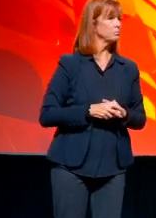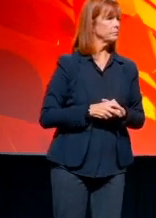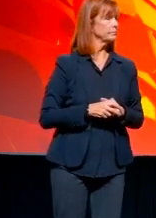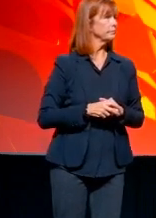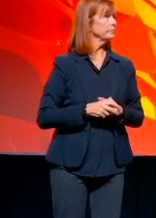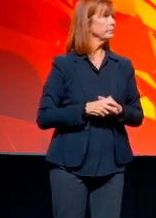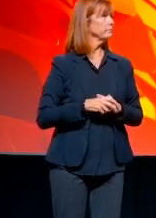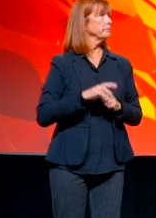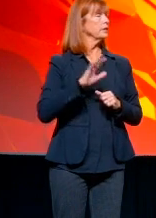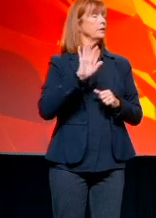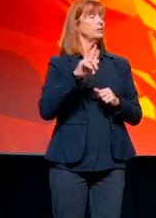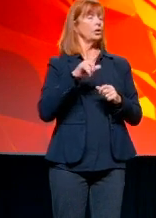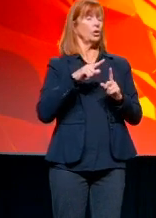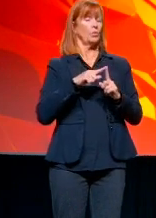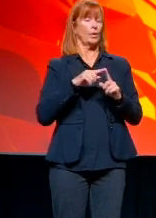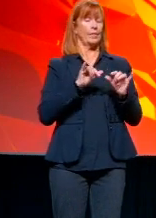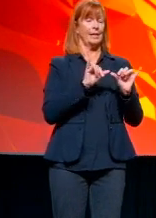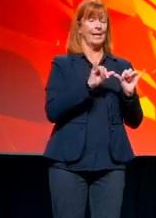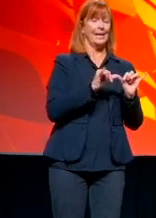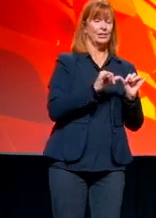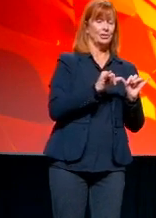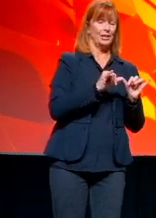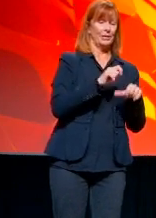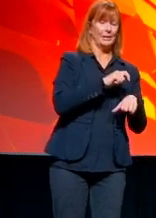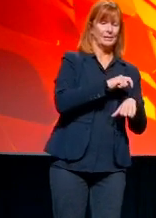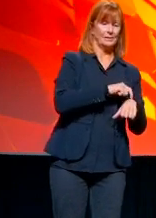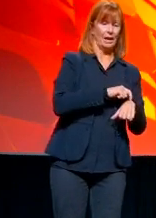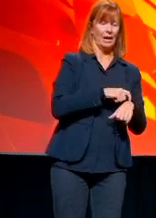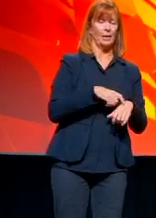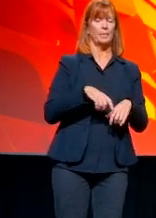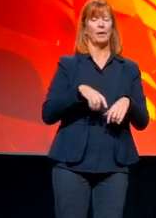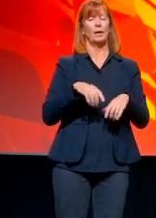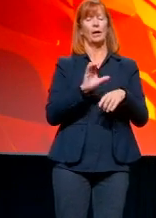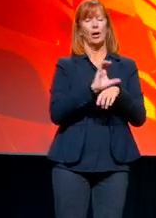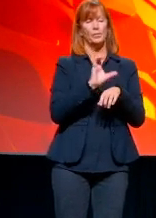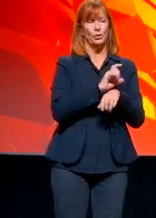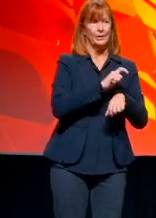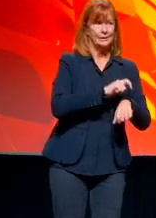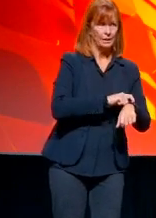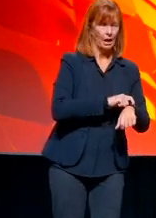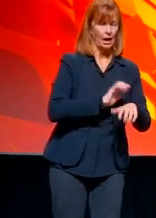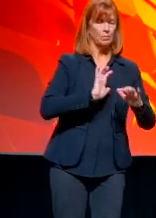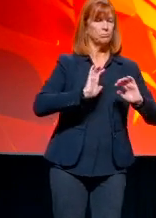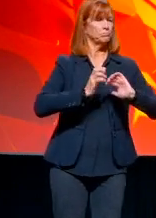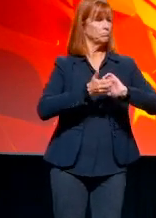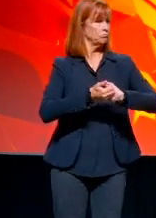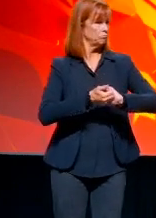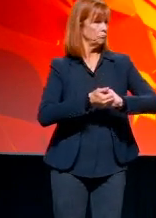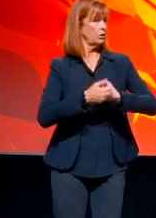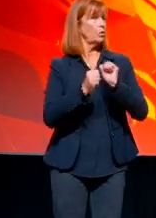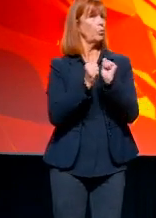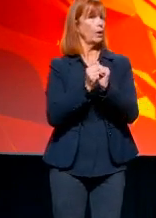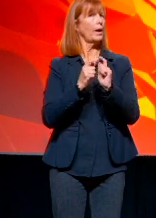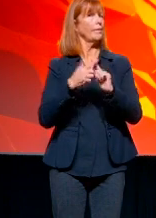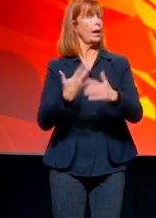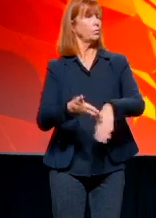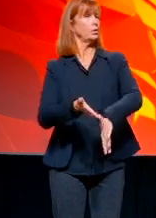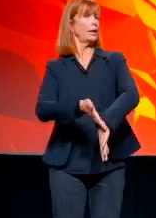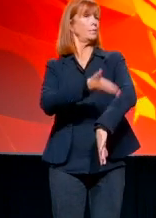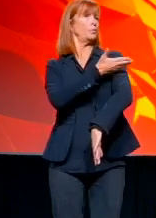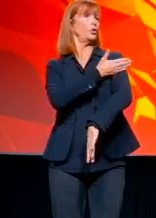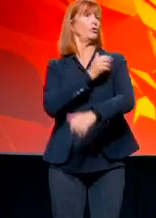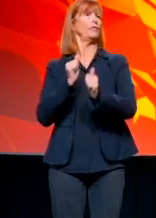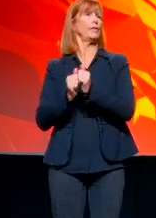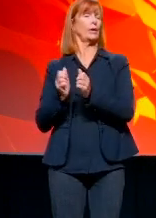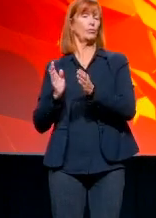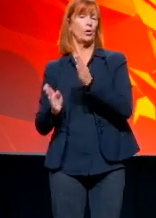engineering and researchers' time with compute and data, so we're able to significantly improve the robustness and generalization